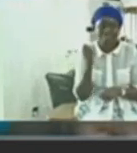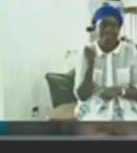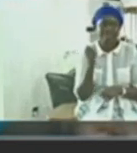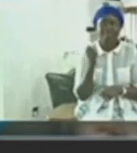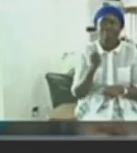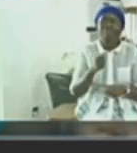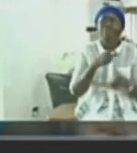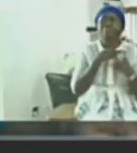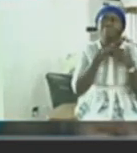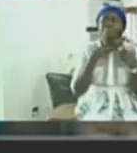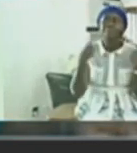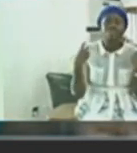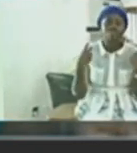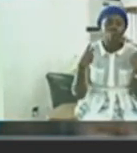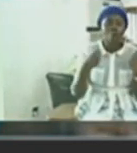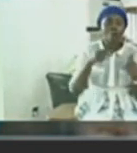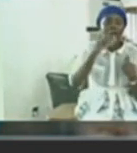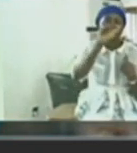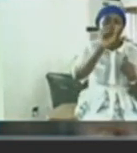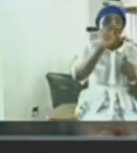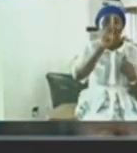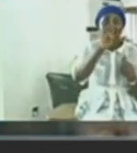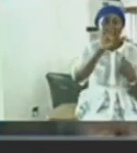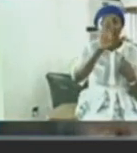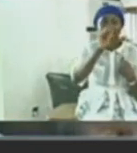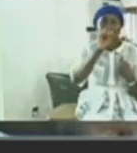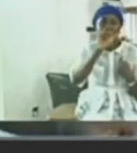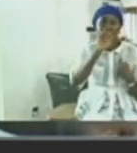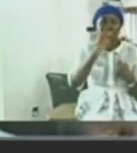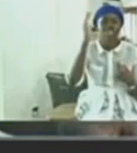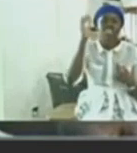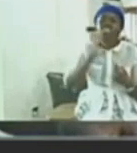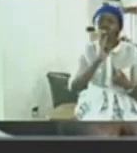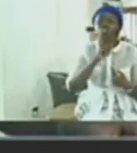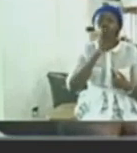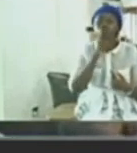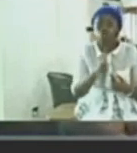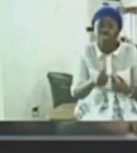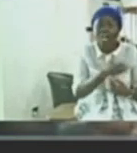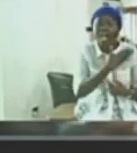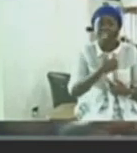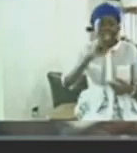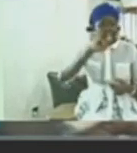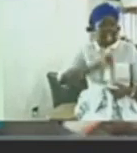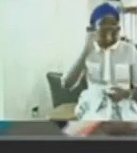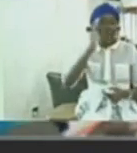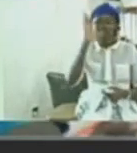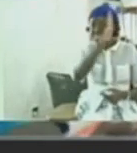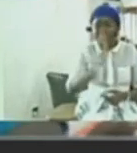Pastor Adeboye is not and will never be a politician.